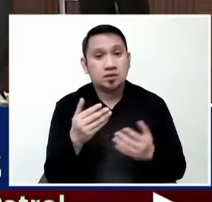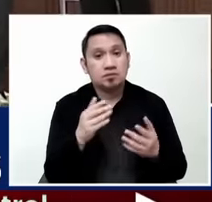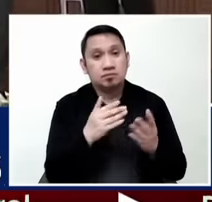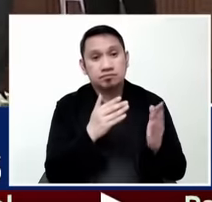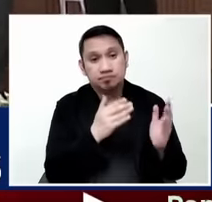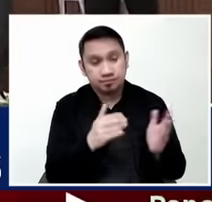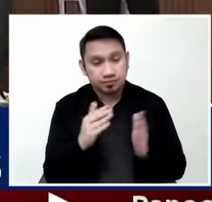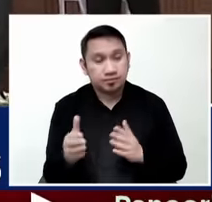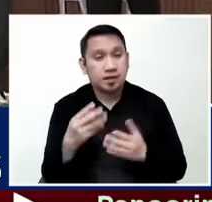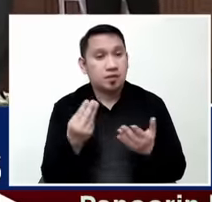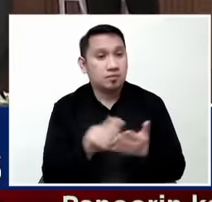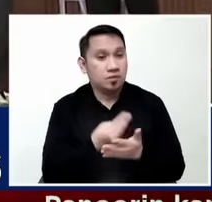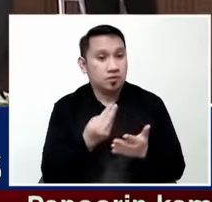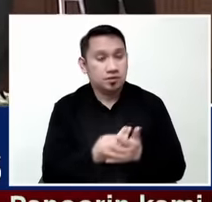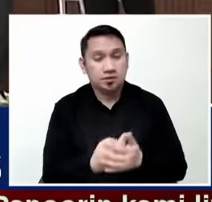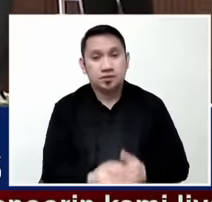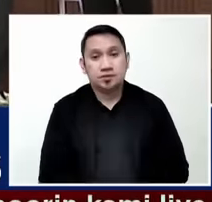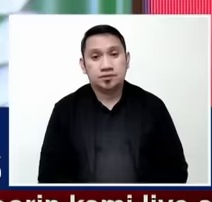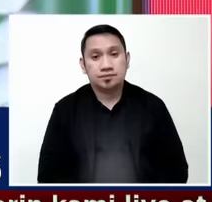and modernization.